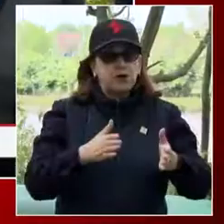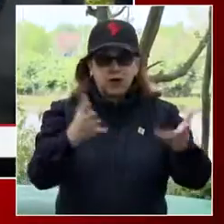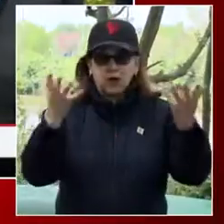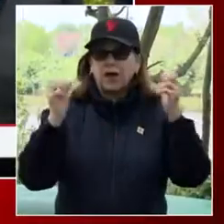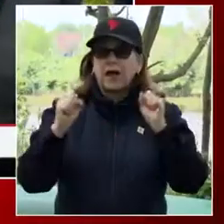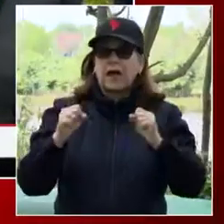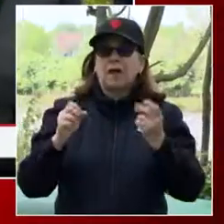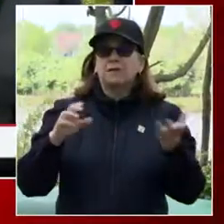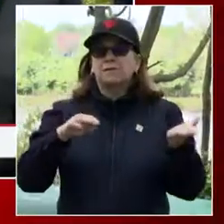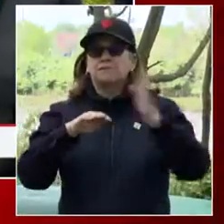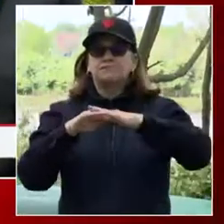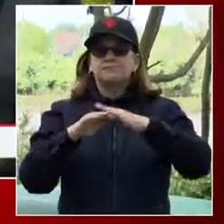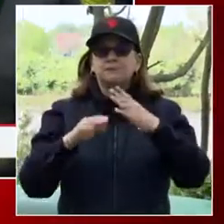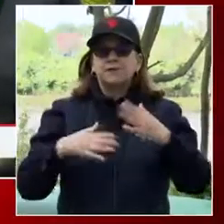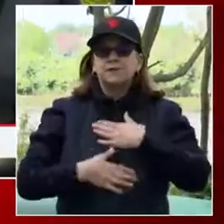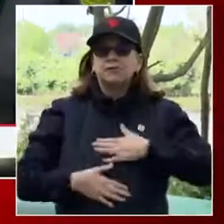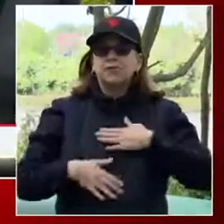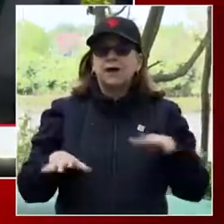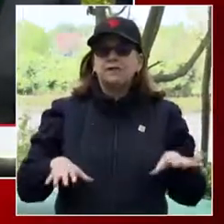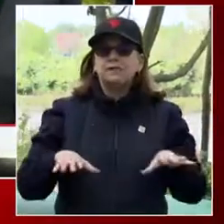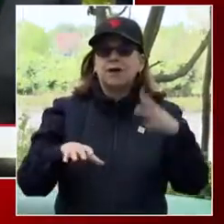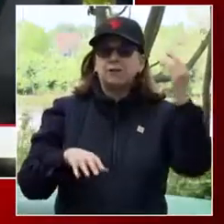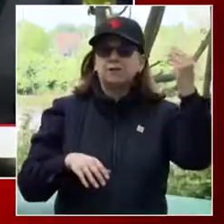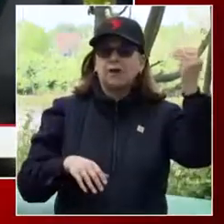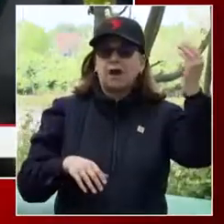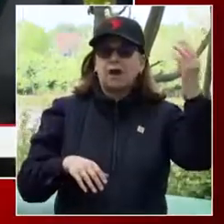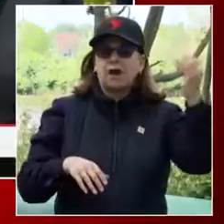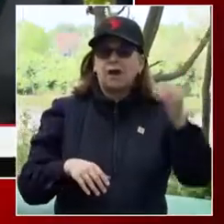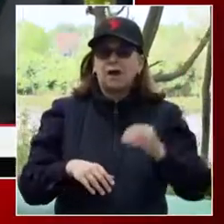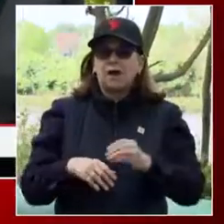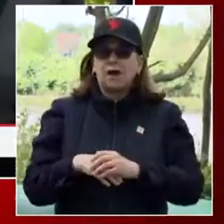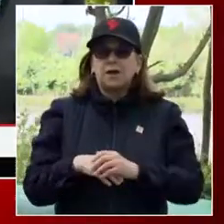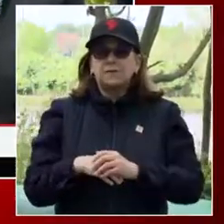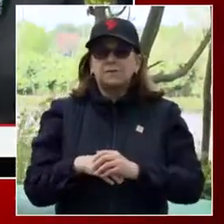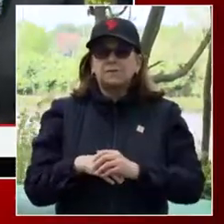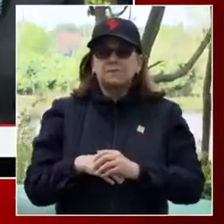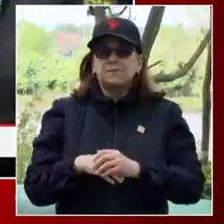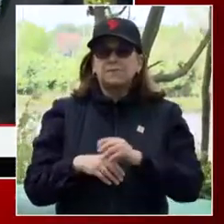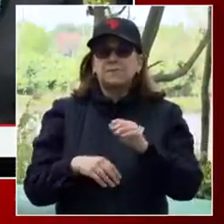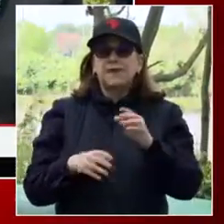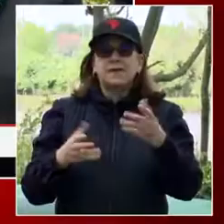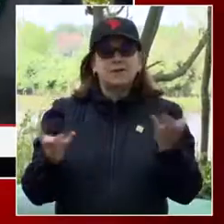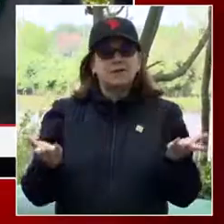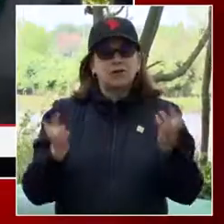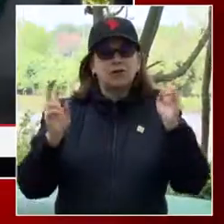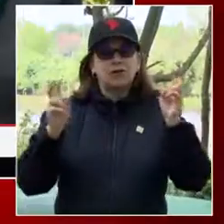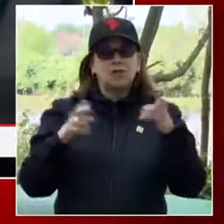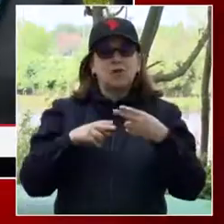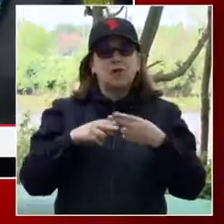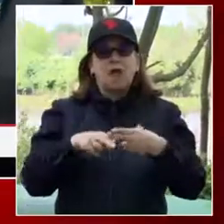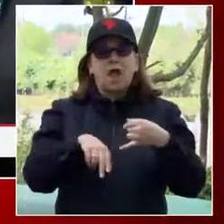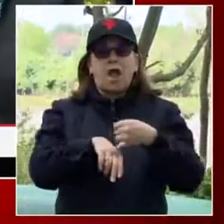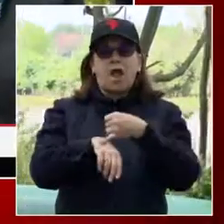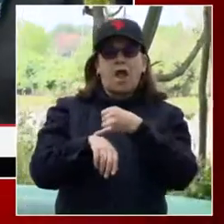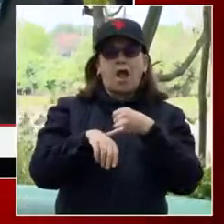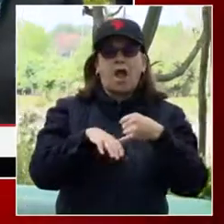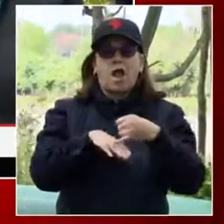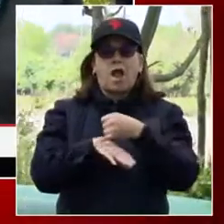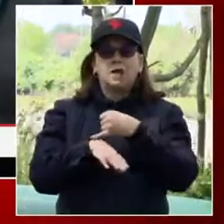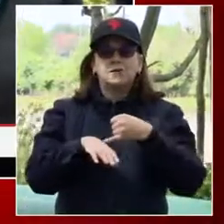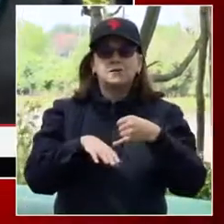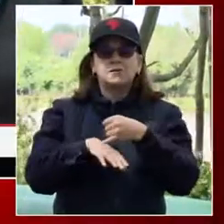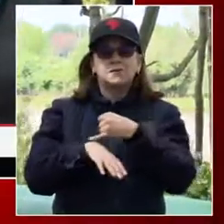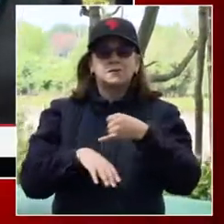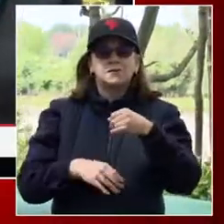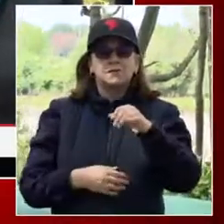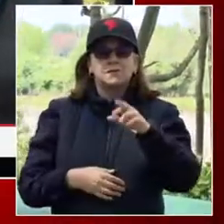think about Kingman and Heritage Islands. It's a win for the Island Rangers program that you